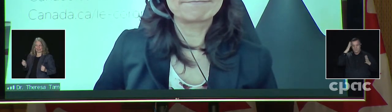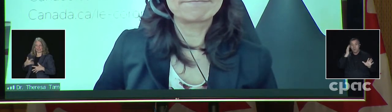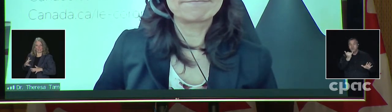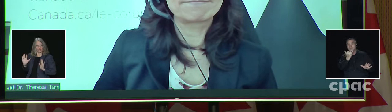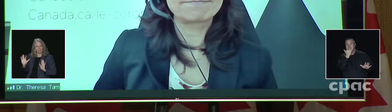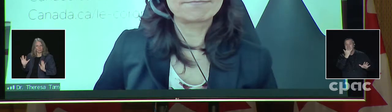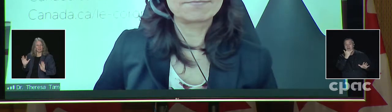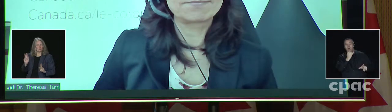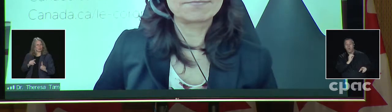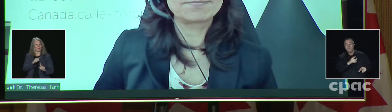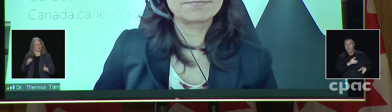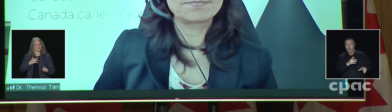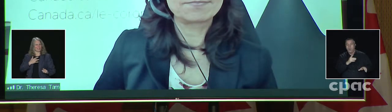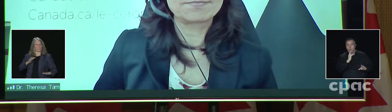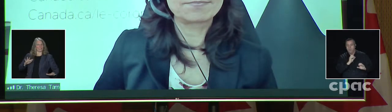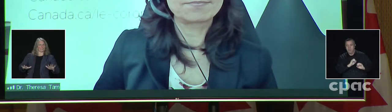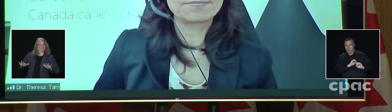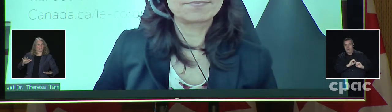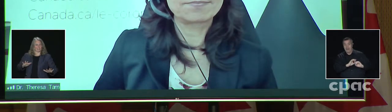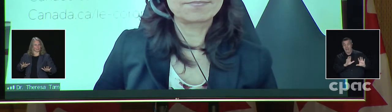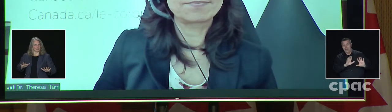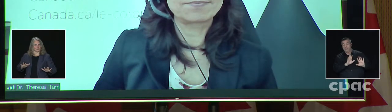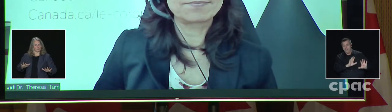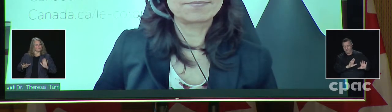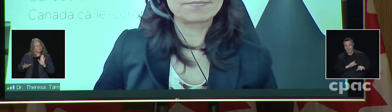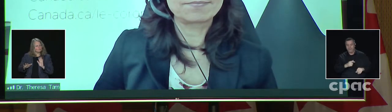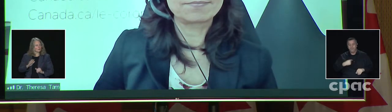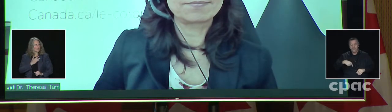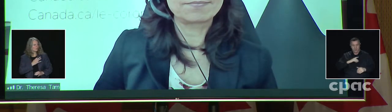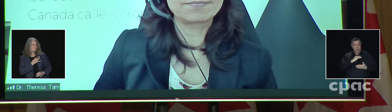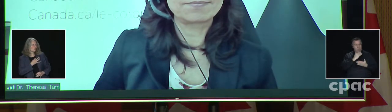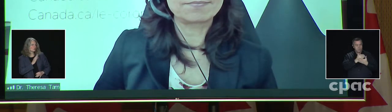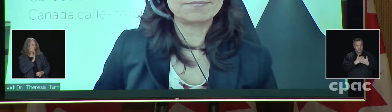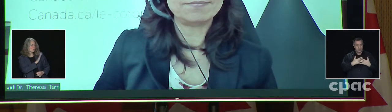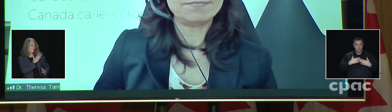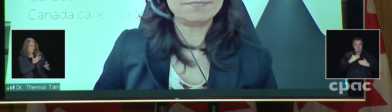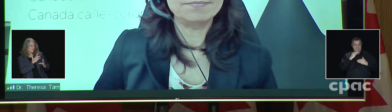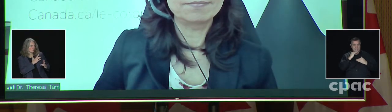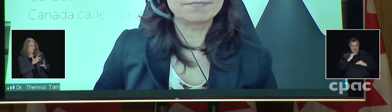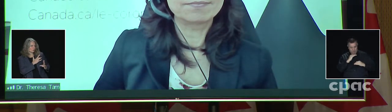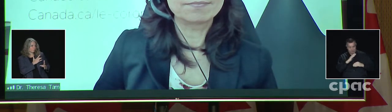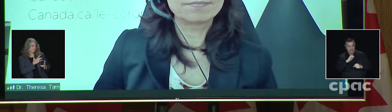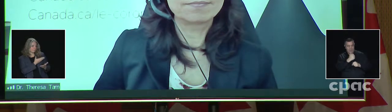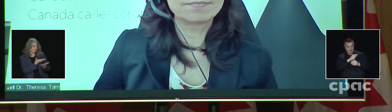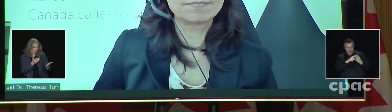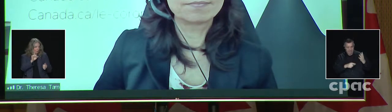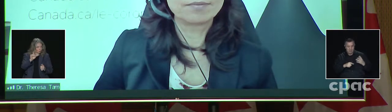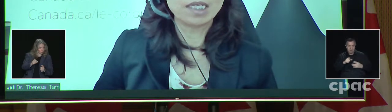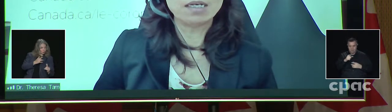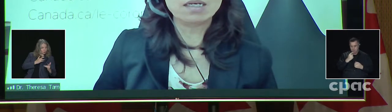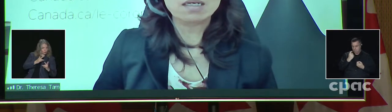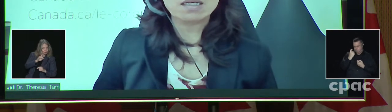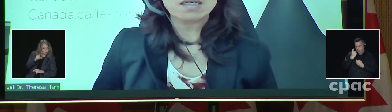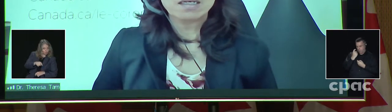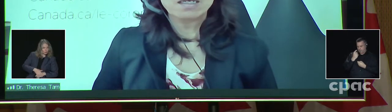what we know about the safety that we do have, how concerned are you for people's individual safety?